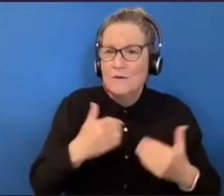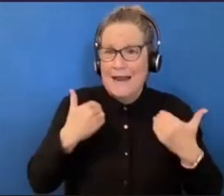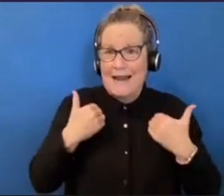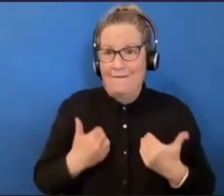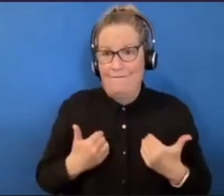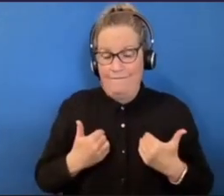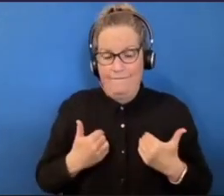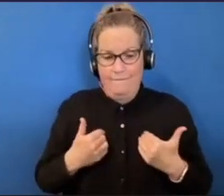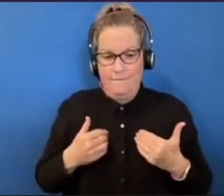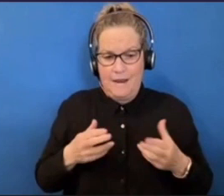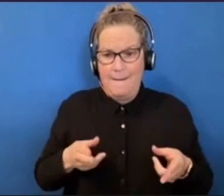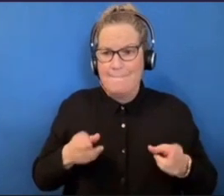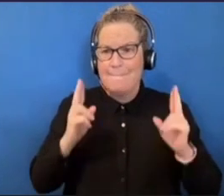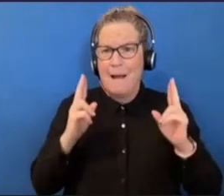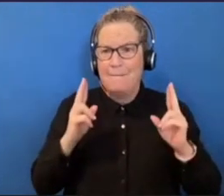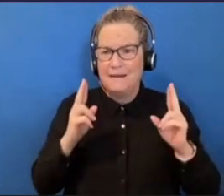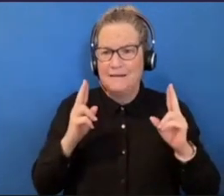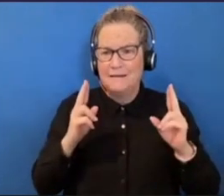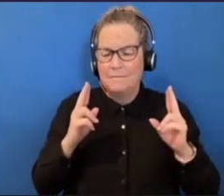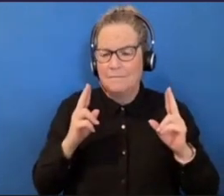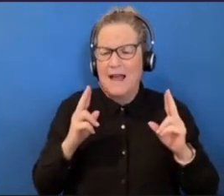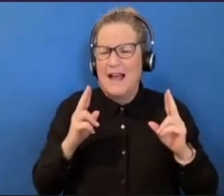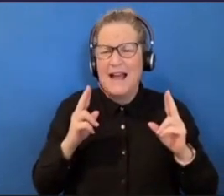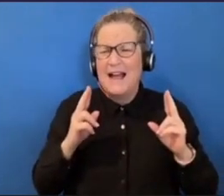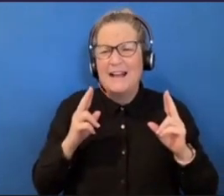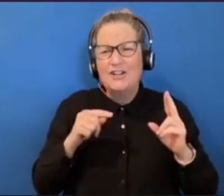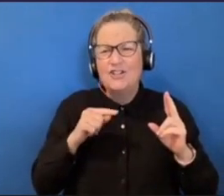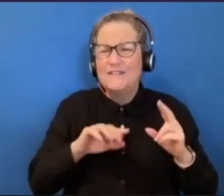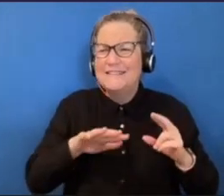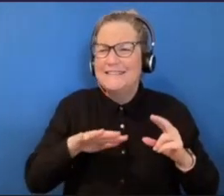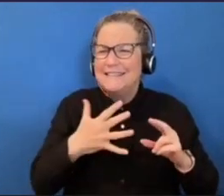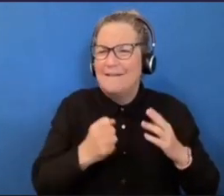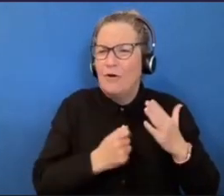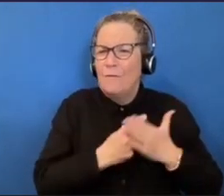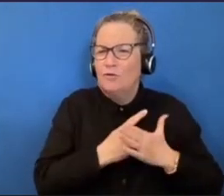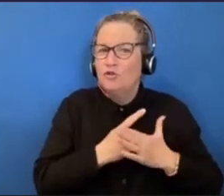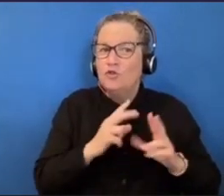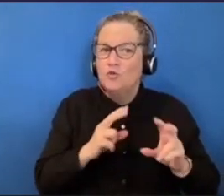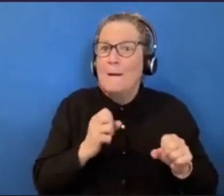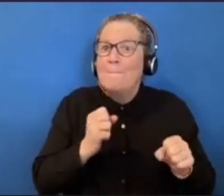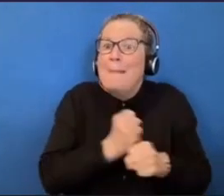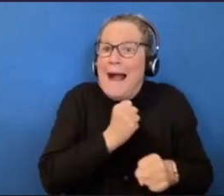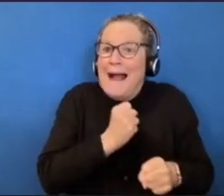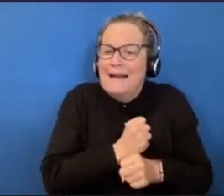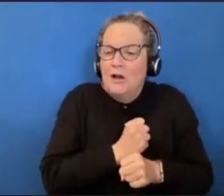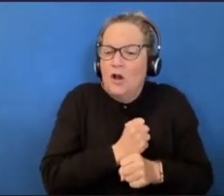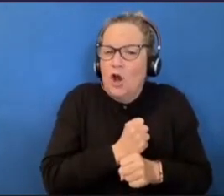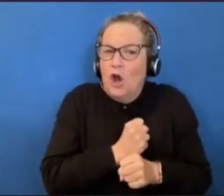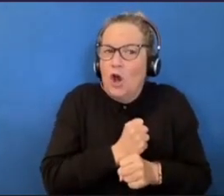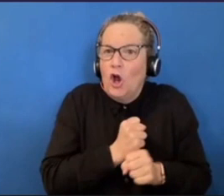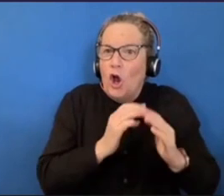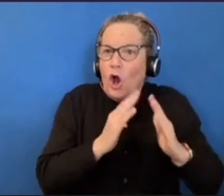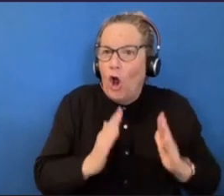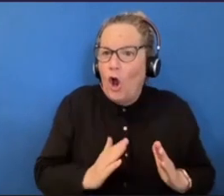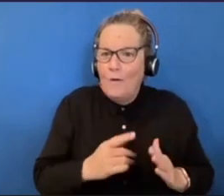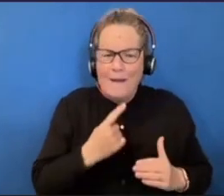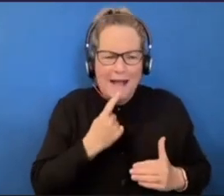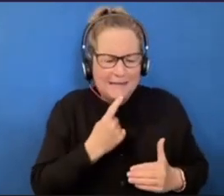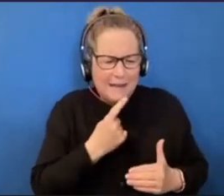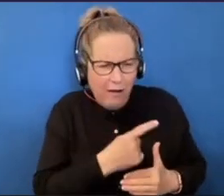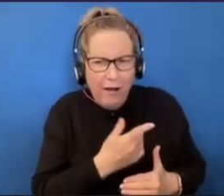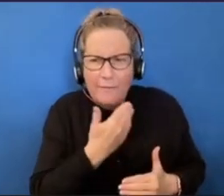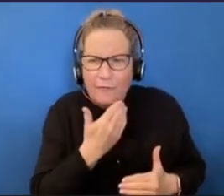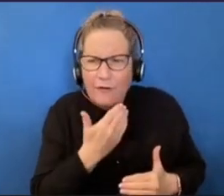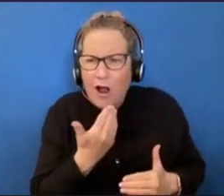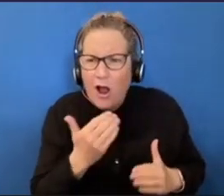apartment, but was never assisted to be the one making home. And although I did compliment her on her lovely home, in so many ways, it